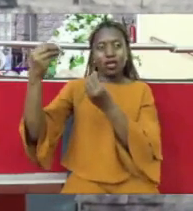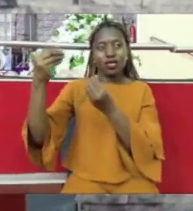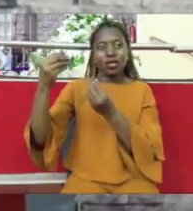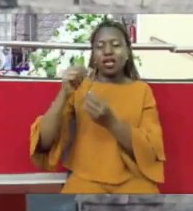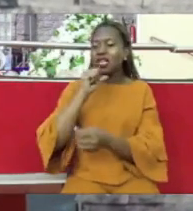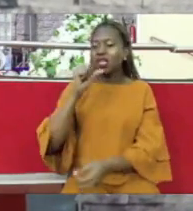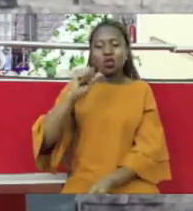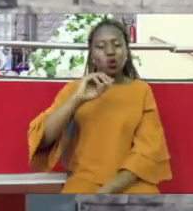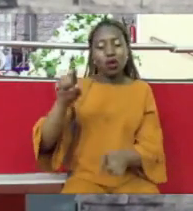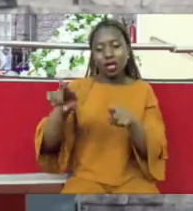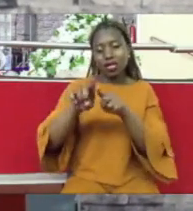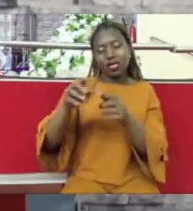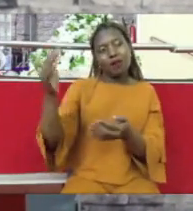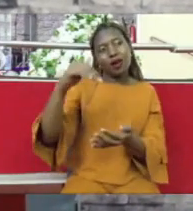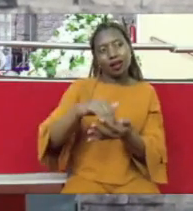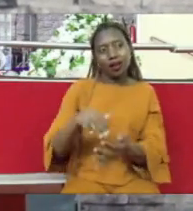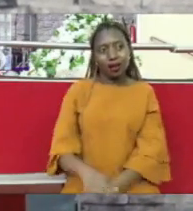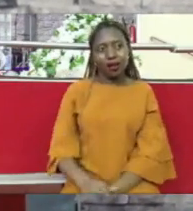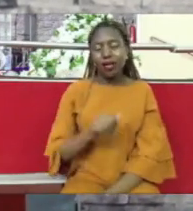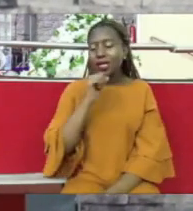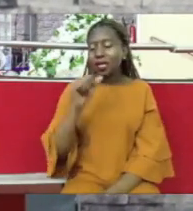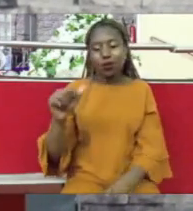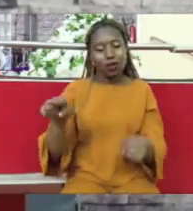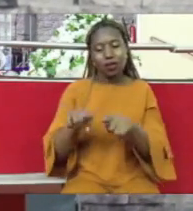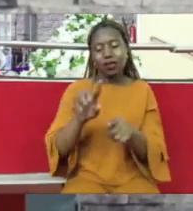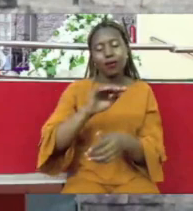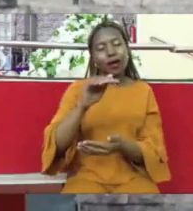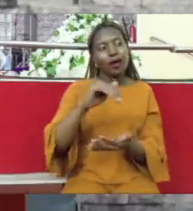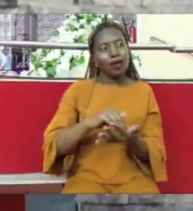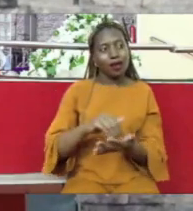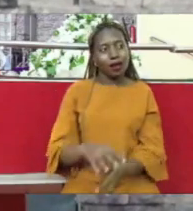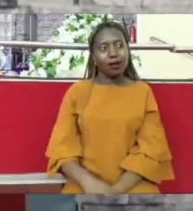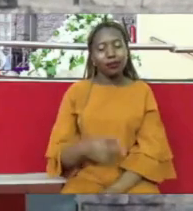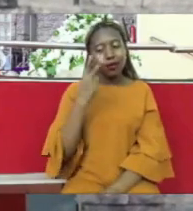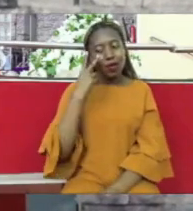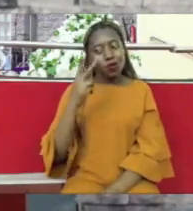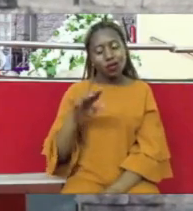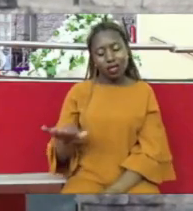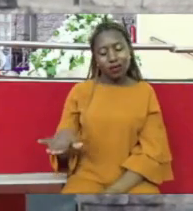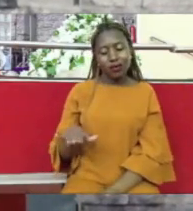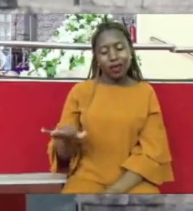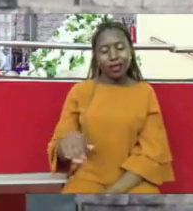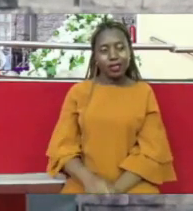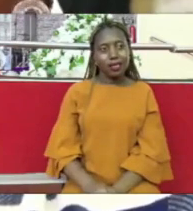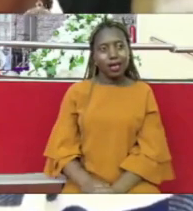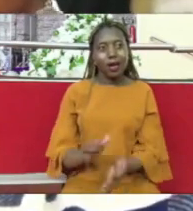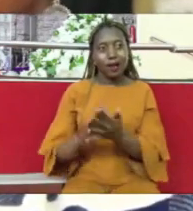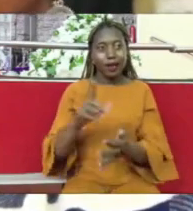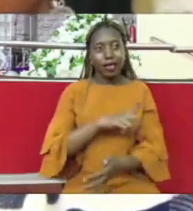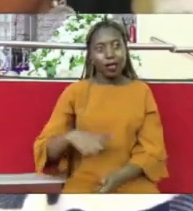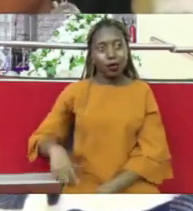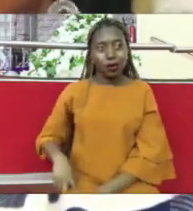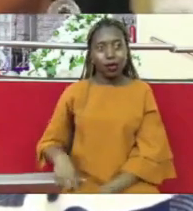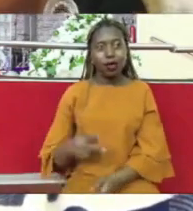Si vile ilivyokuwa. It is not the same again. Si vile ilivyokuwa. Watch this space. Angalia sehemu hii. Bwana Yesu asifiwe. Amen.